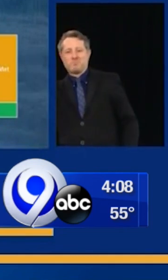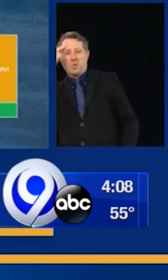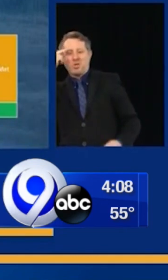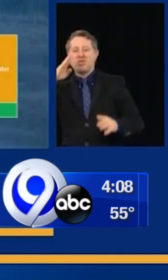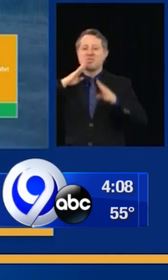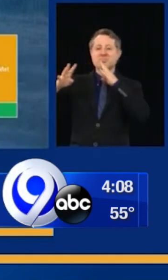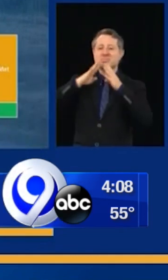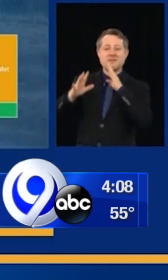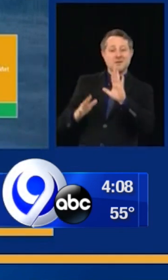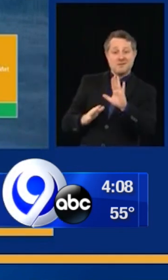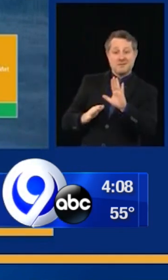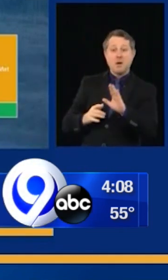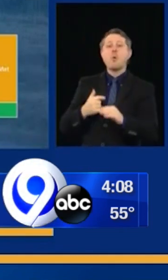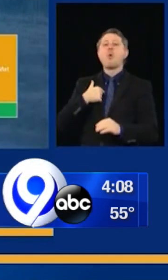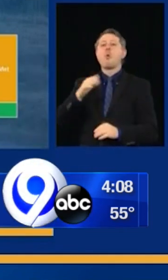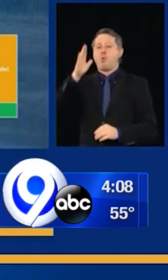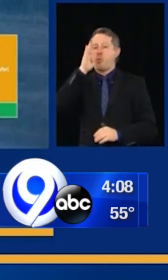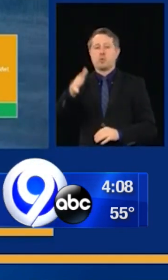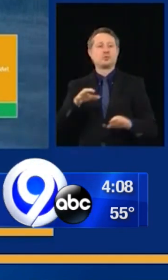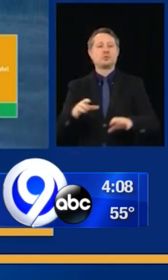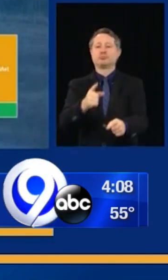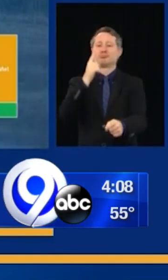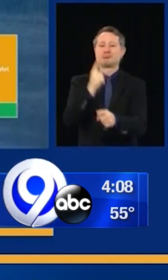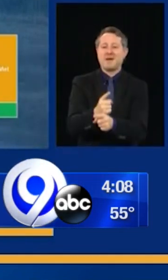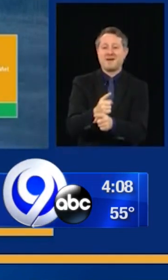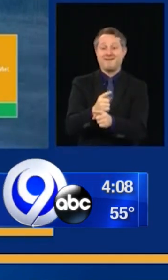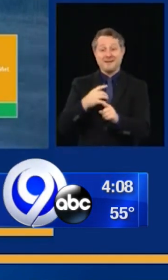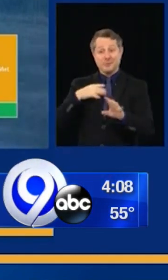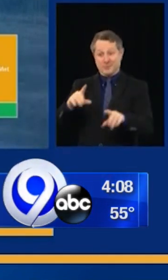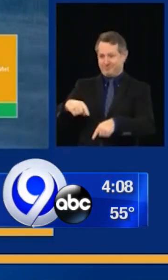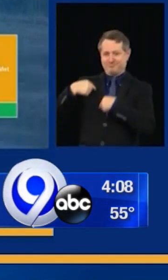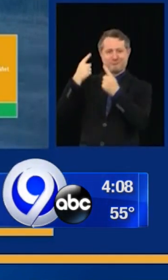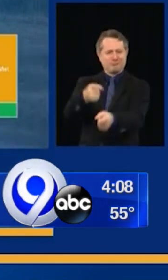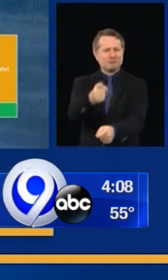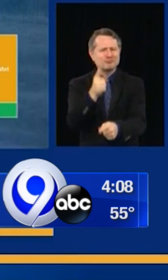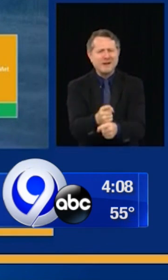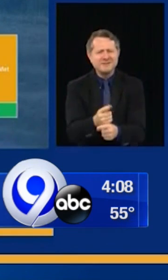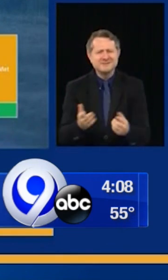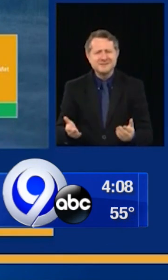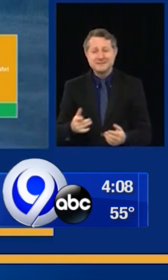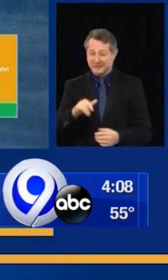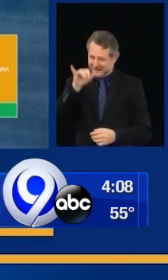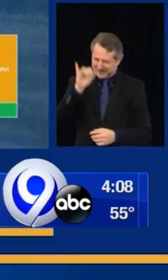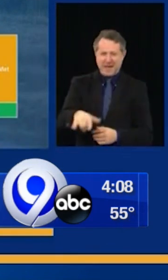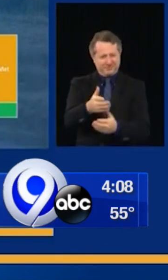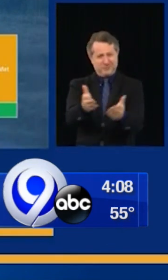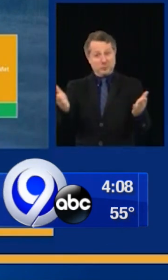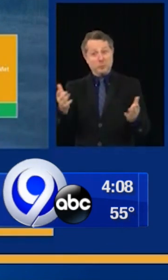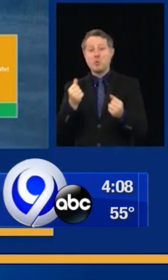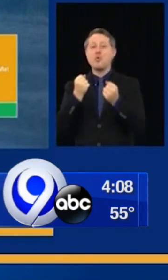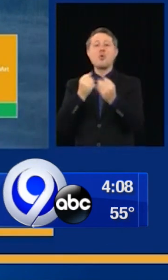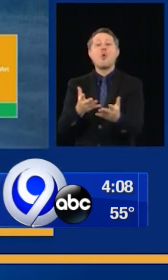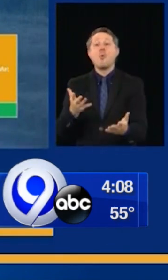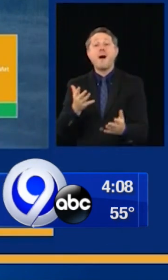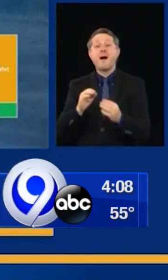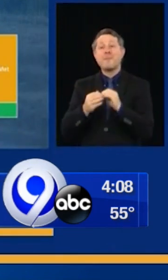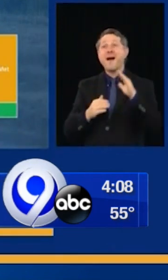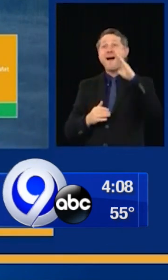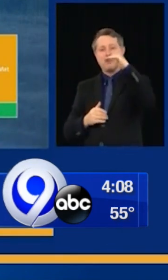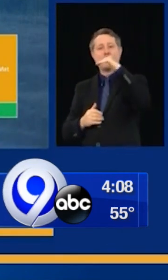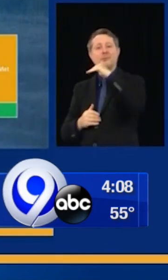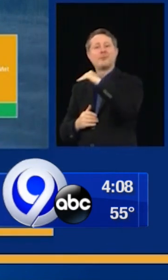Lawrence. Governor Cuomo made his daily briefing today at Jefferson Community College in Watertown. Earlier in the week, the North Country was lacking